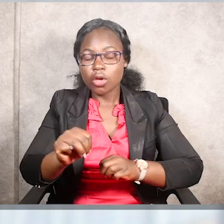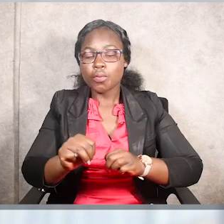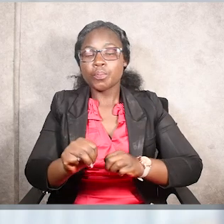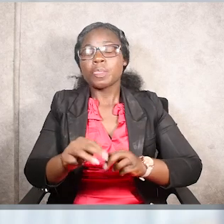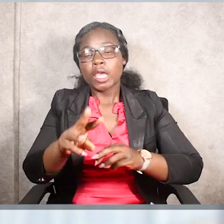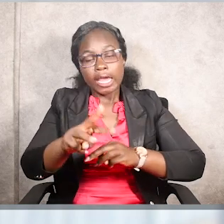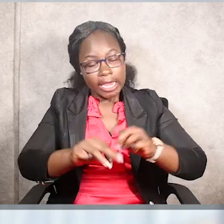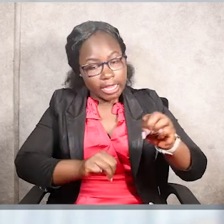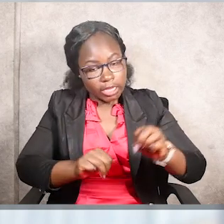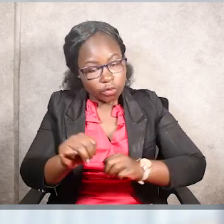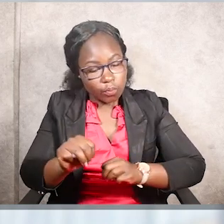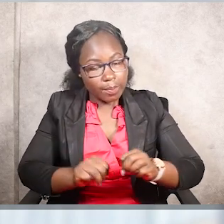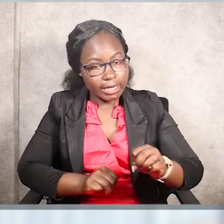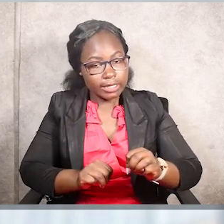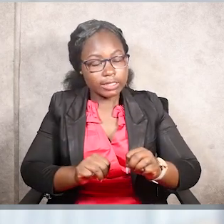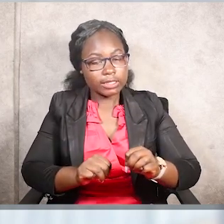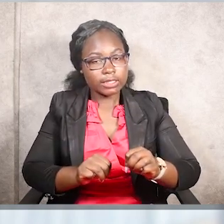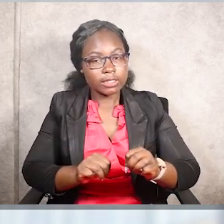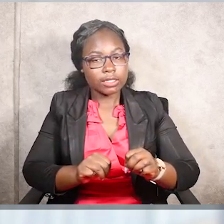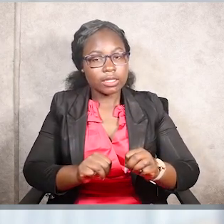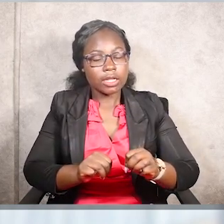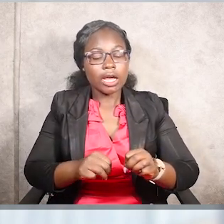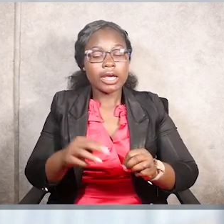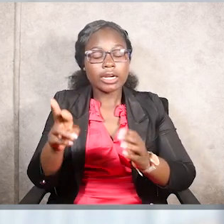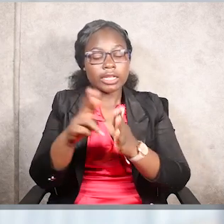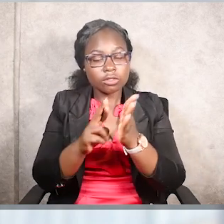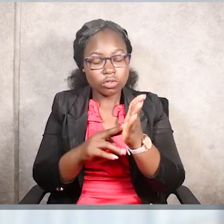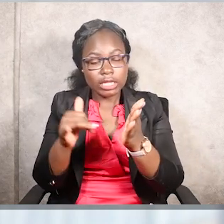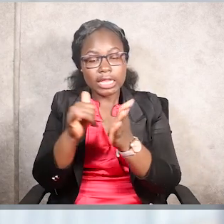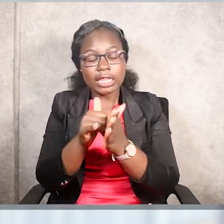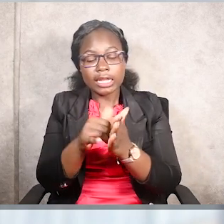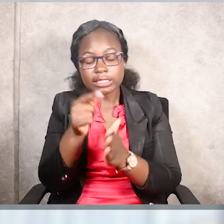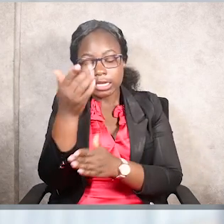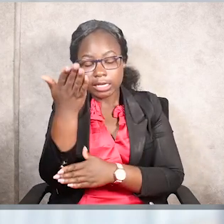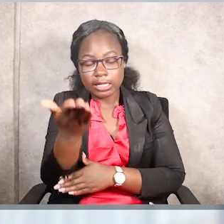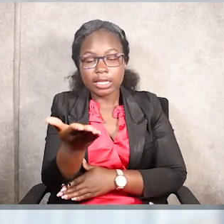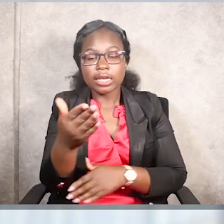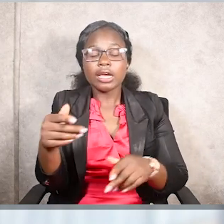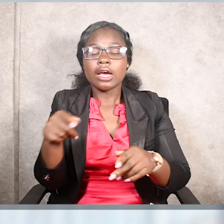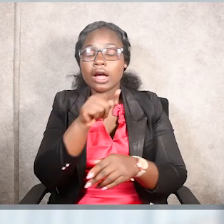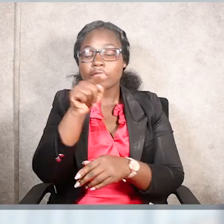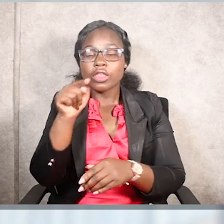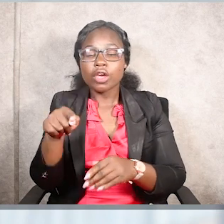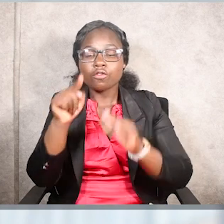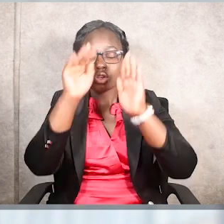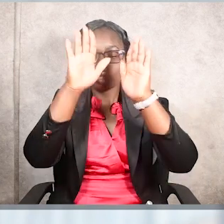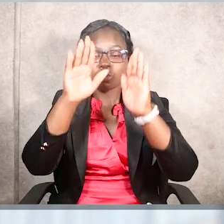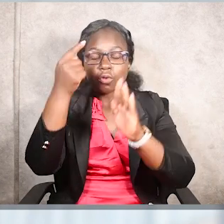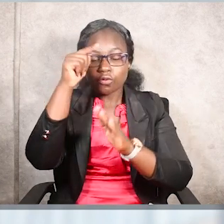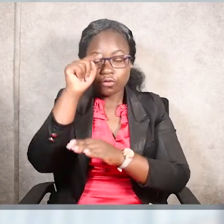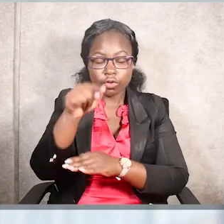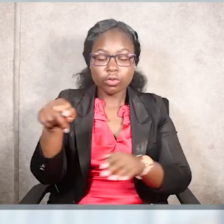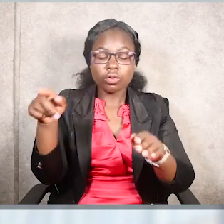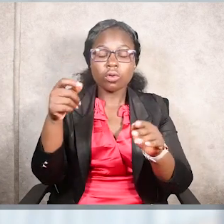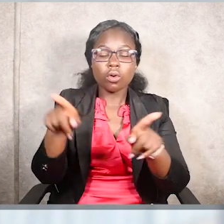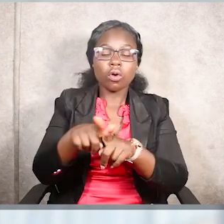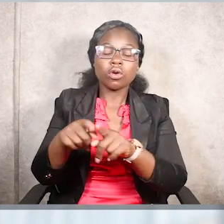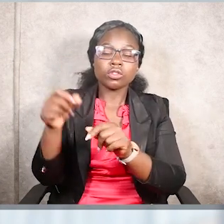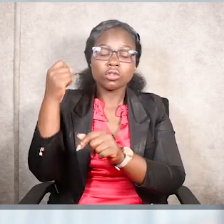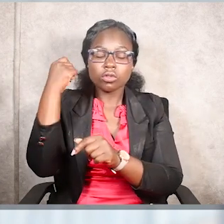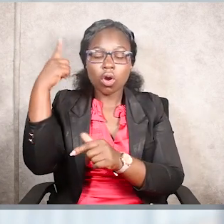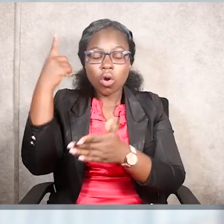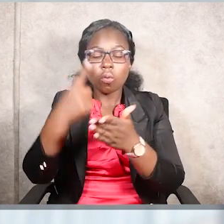manage your staff, you manage your resources that are very limited, and therefore it is important for you to also understand what the